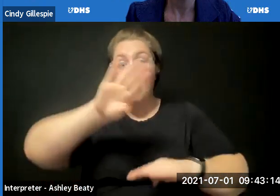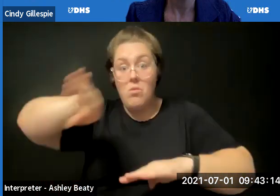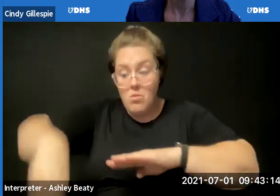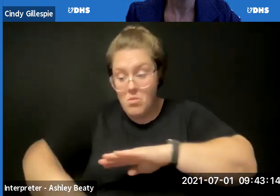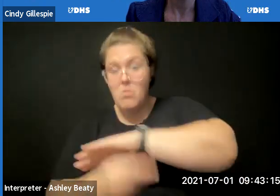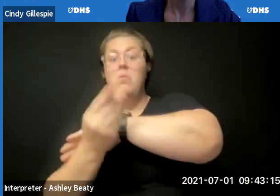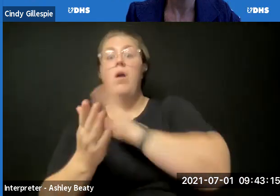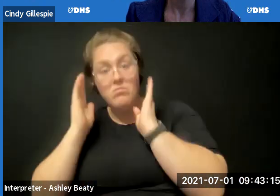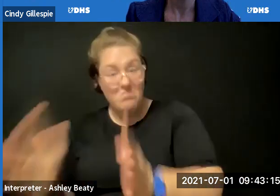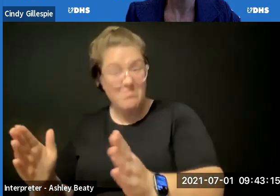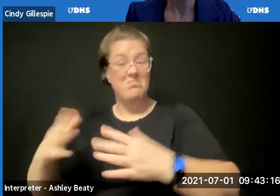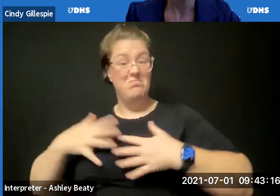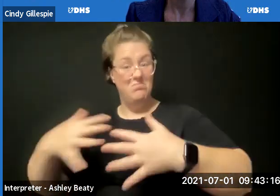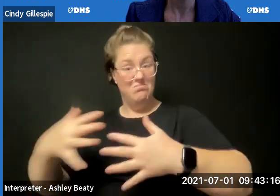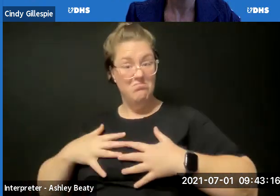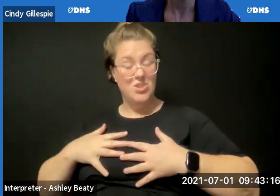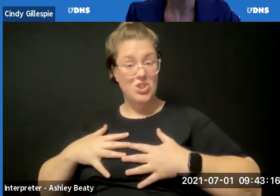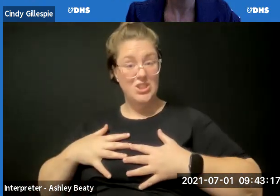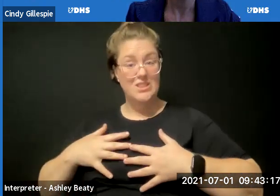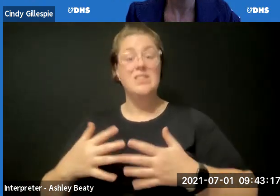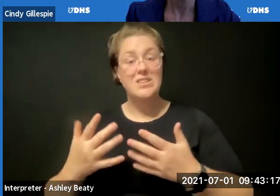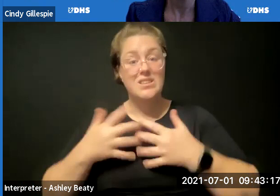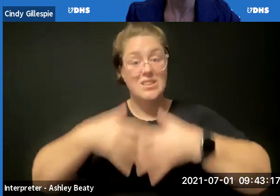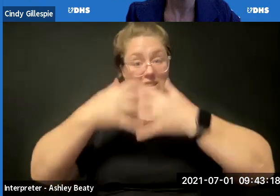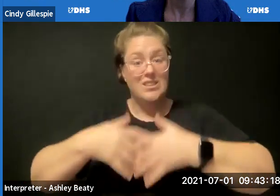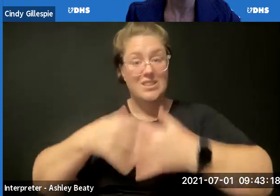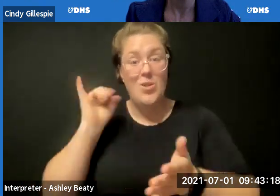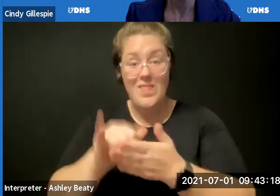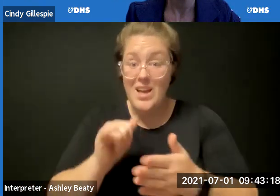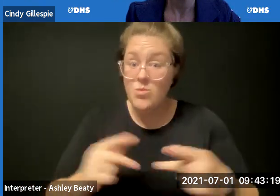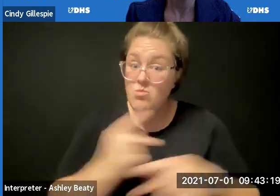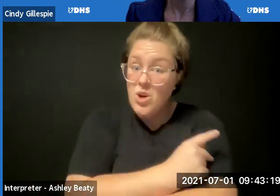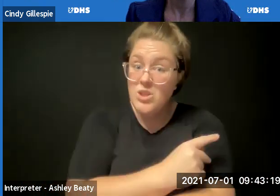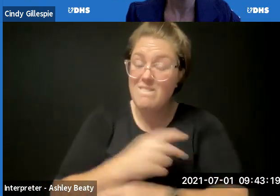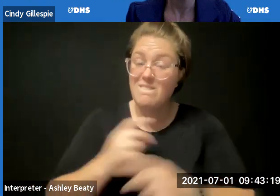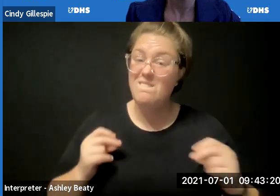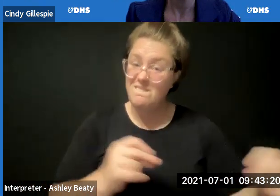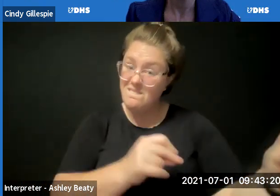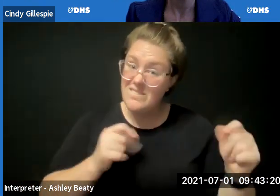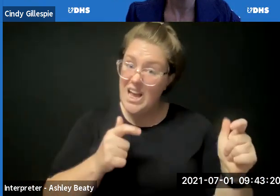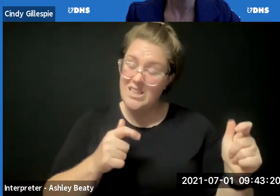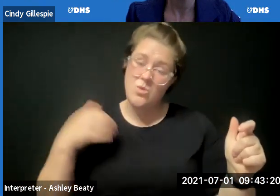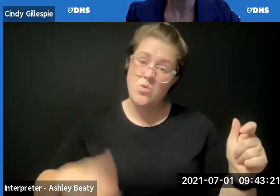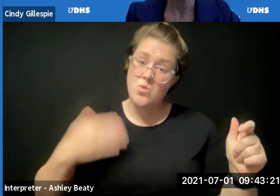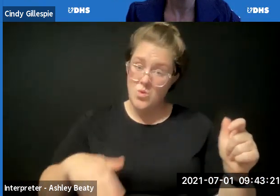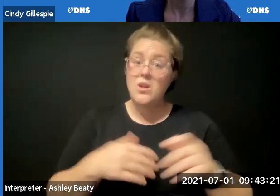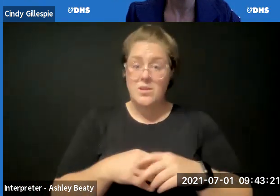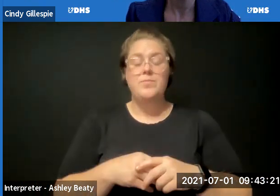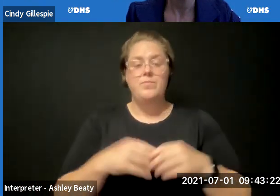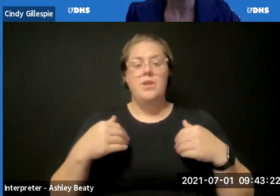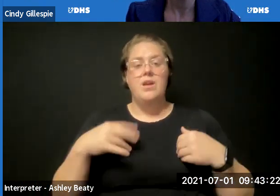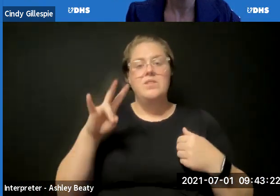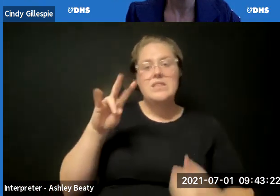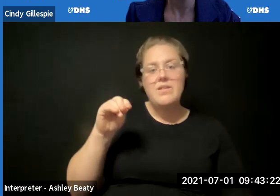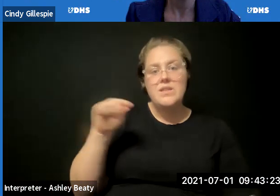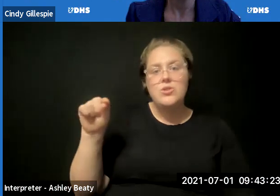had been. So as I said, you know, 70 to 80% greater chance that you're going to catch it. Nearly a doubling of the